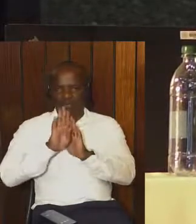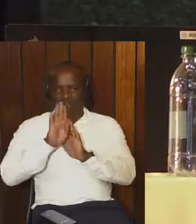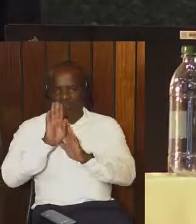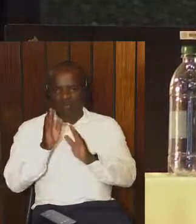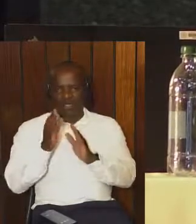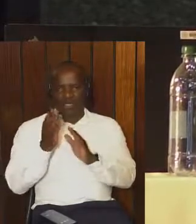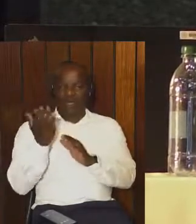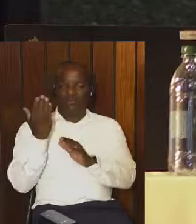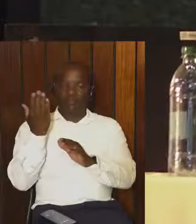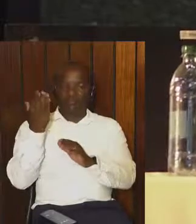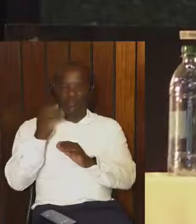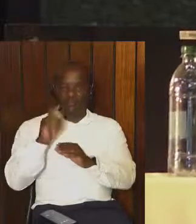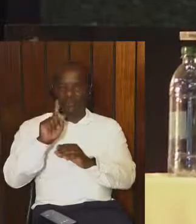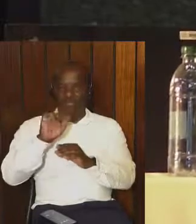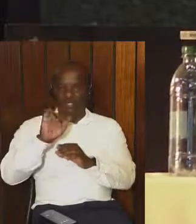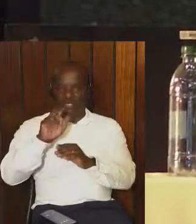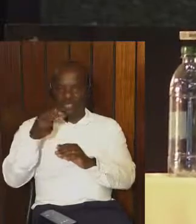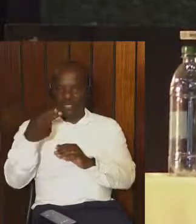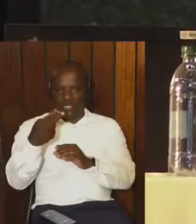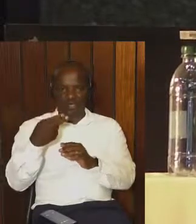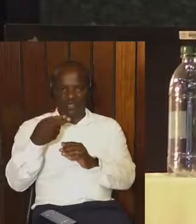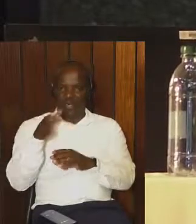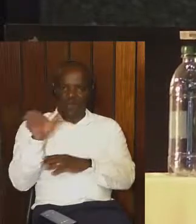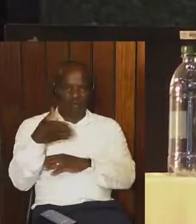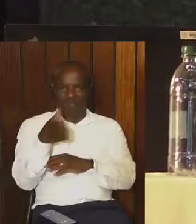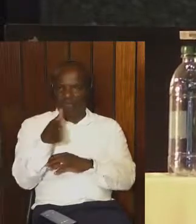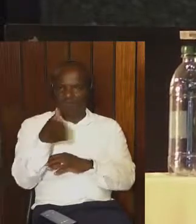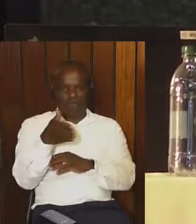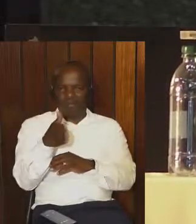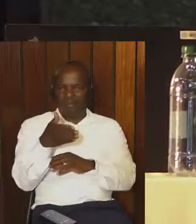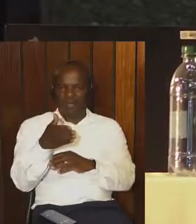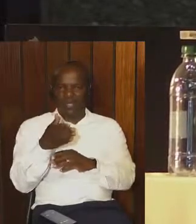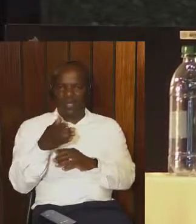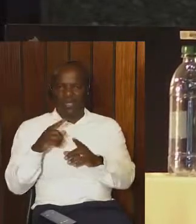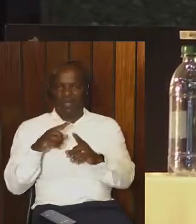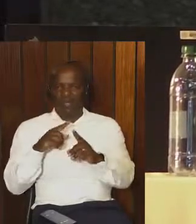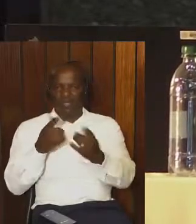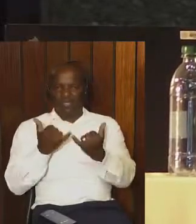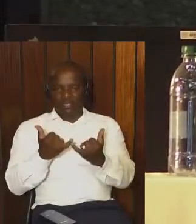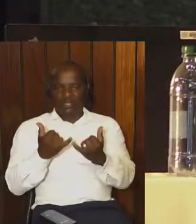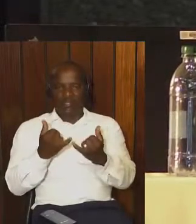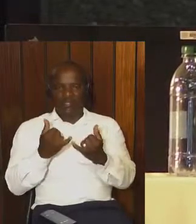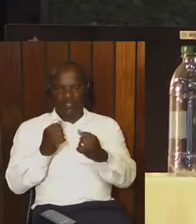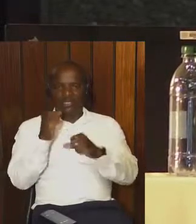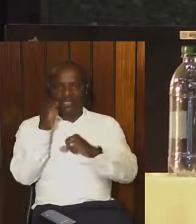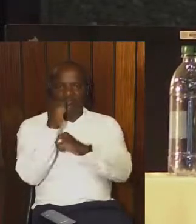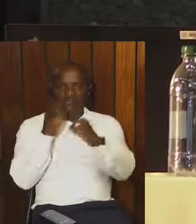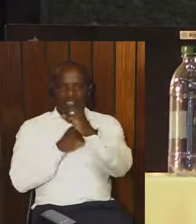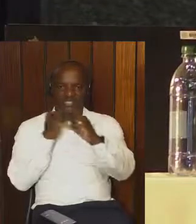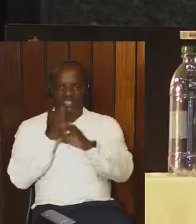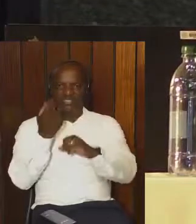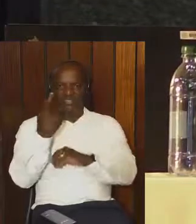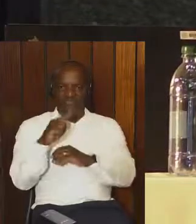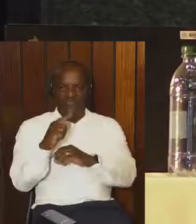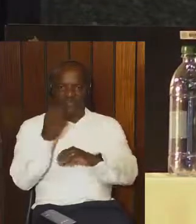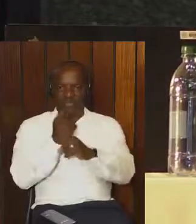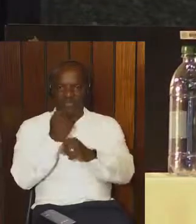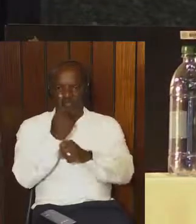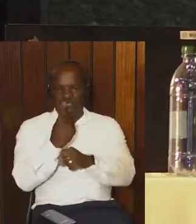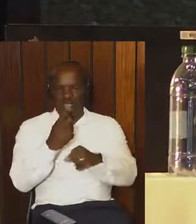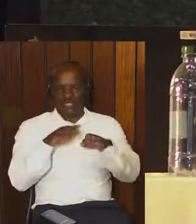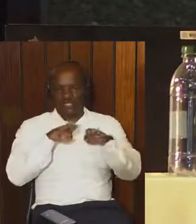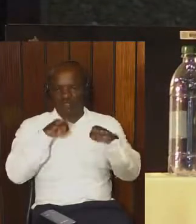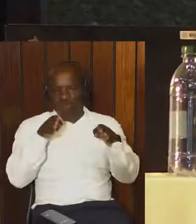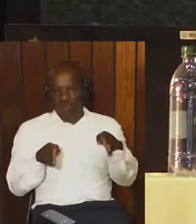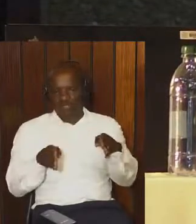times, we didn't have the TIH. We now have the Gauteng infrastructure dashboard where my